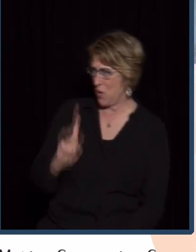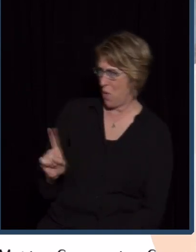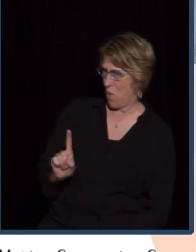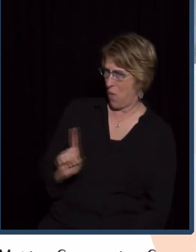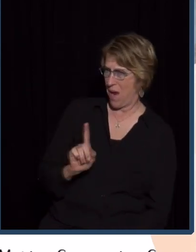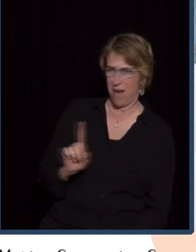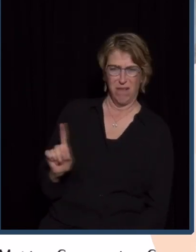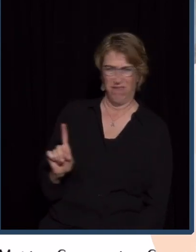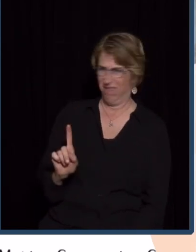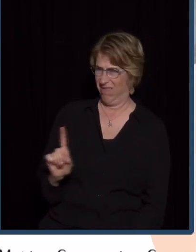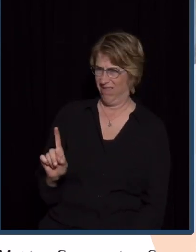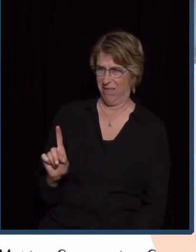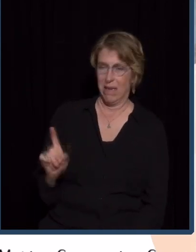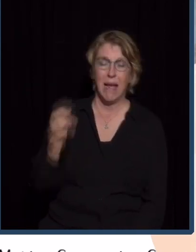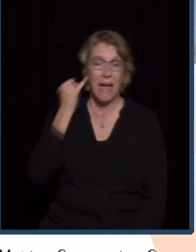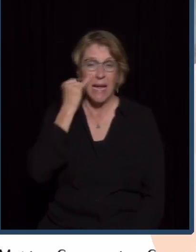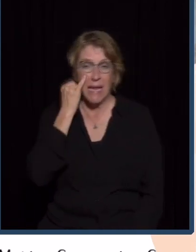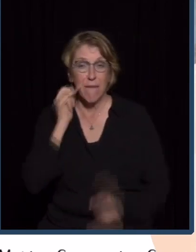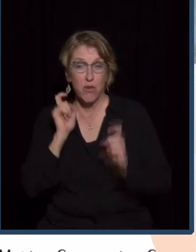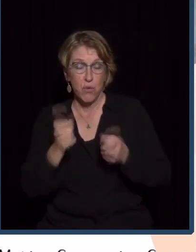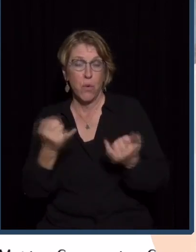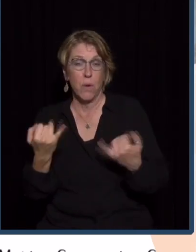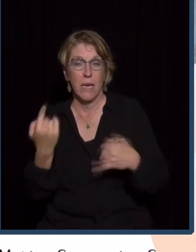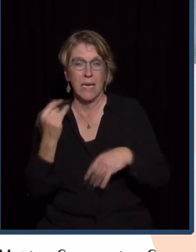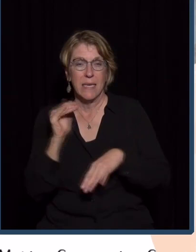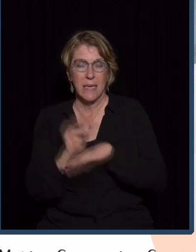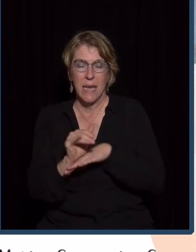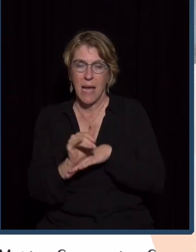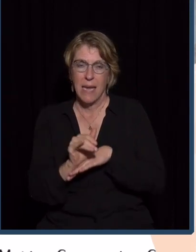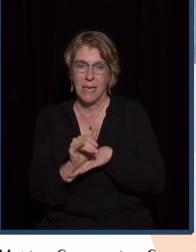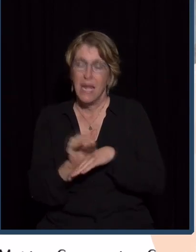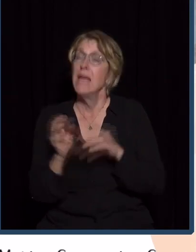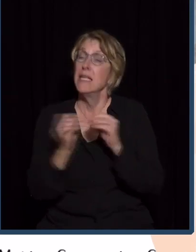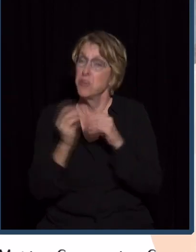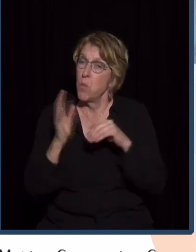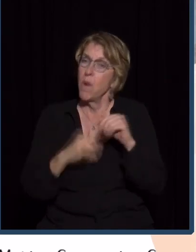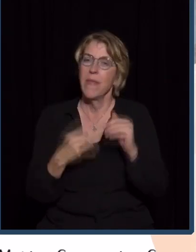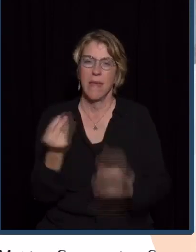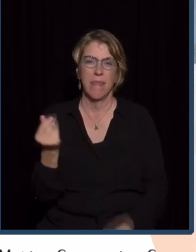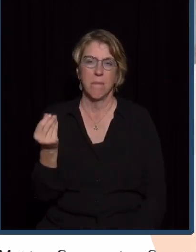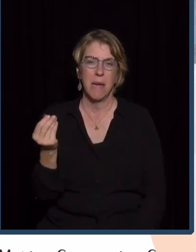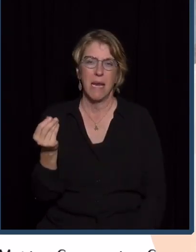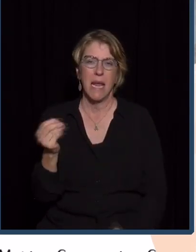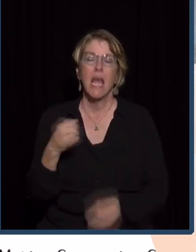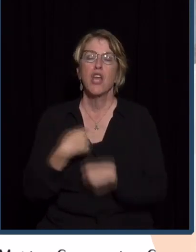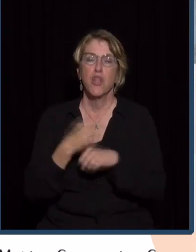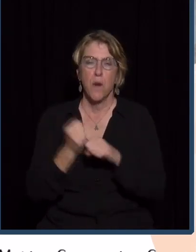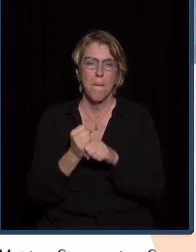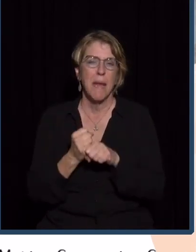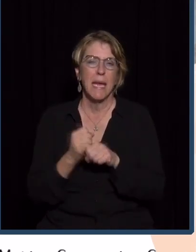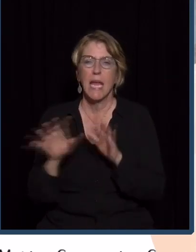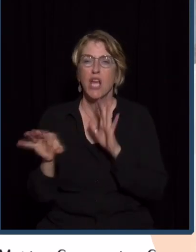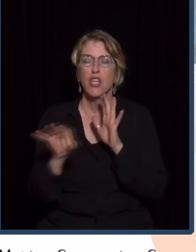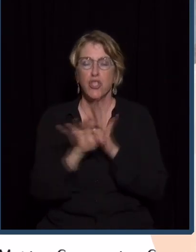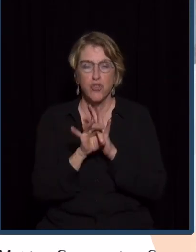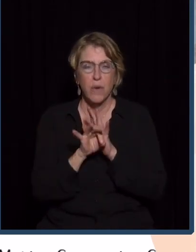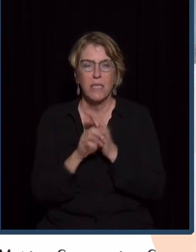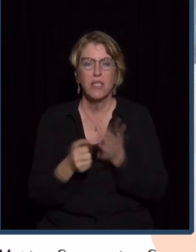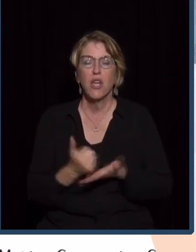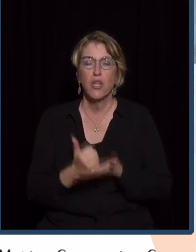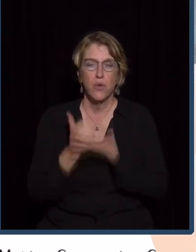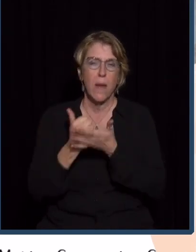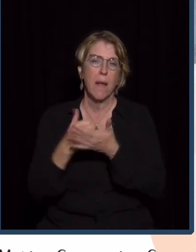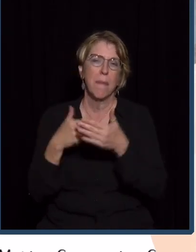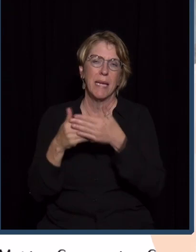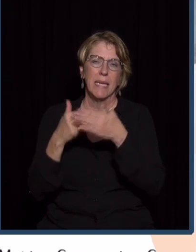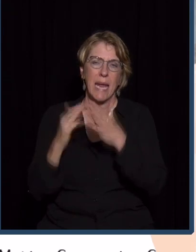to donate tonight, you are doing so much more than just giving a donation. You are making a choice to lift up a neighbor and care for them